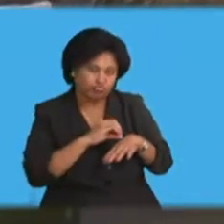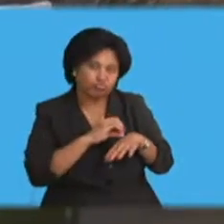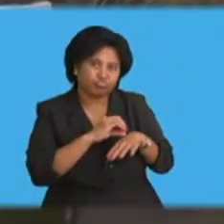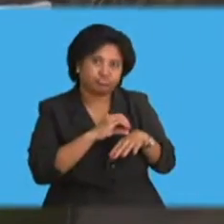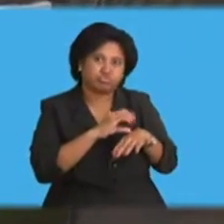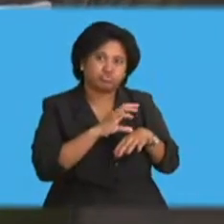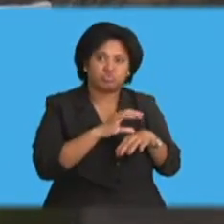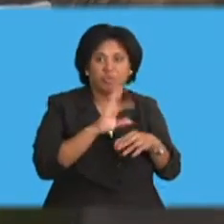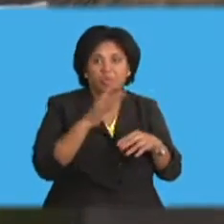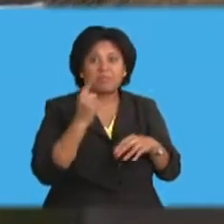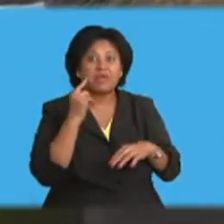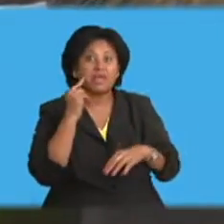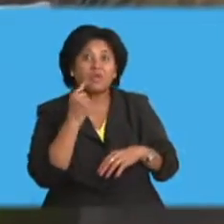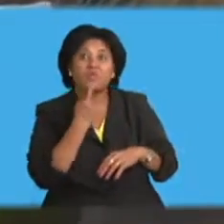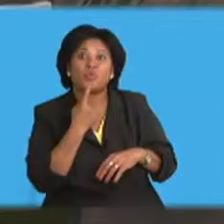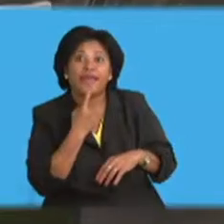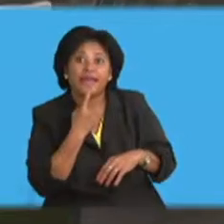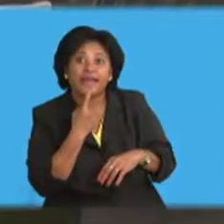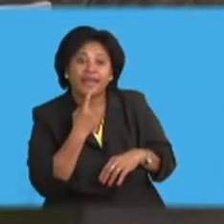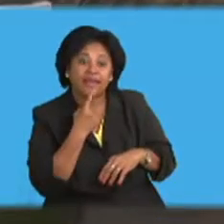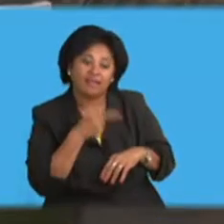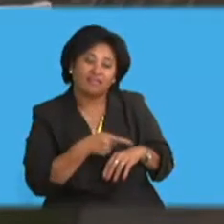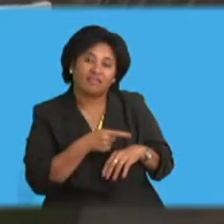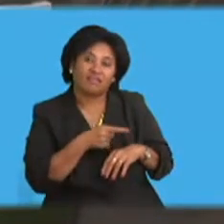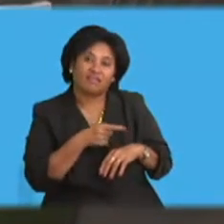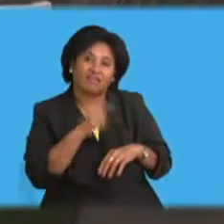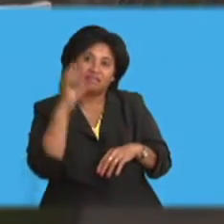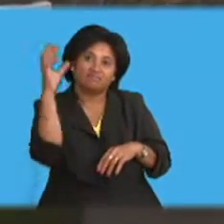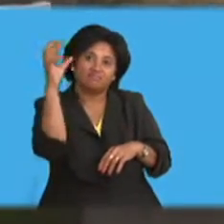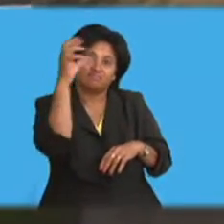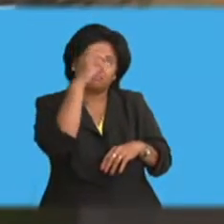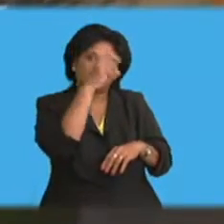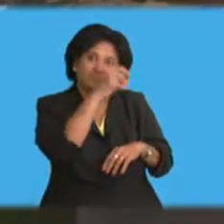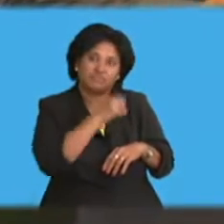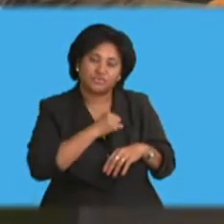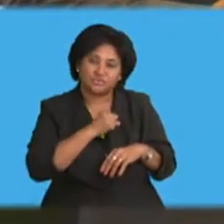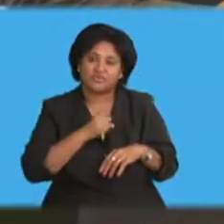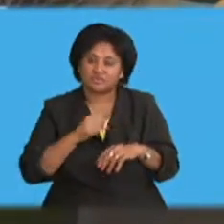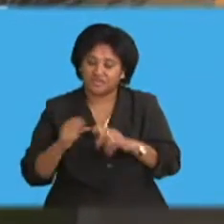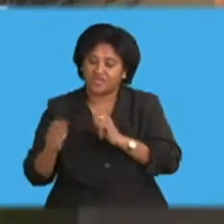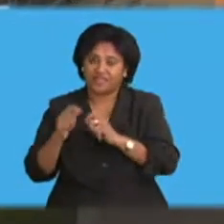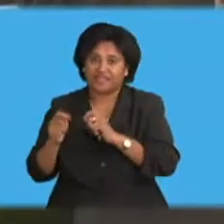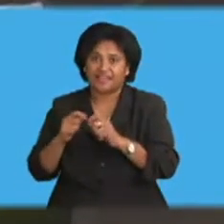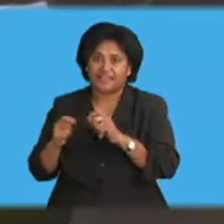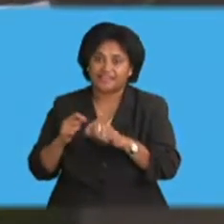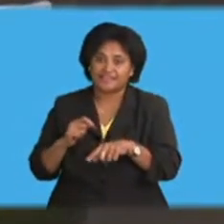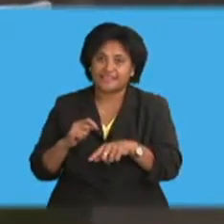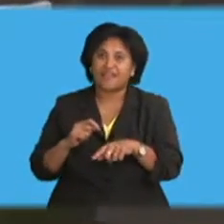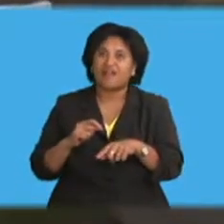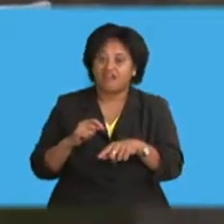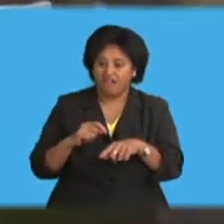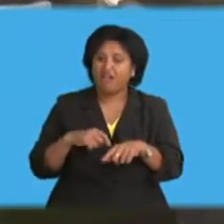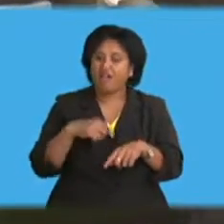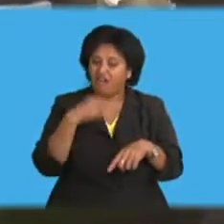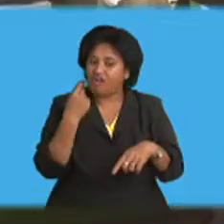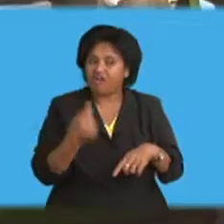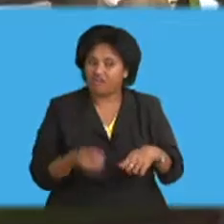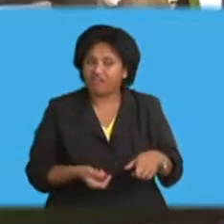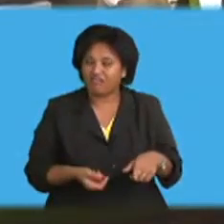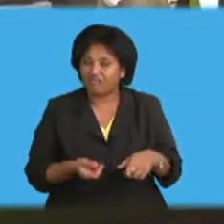redness and other signs that will give us some indications that this is a reactor